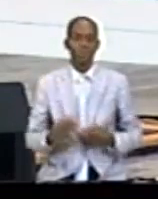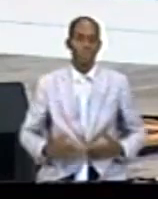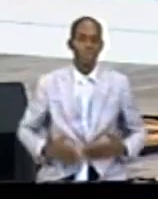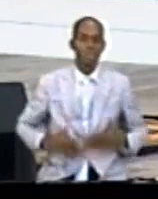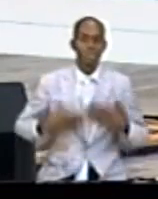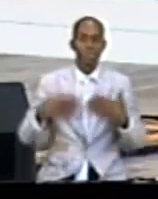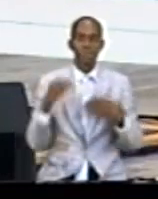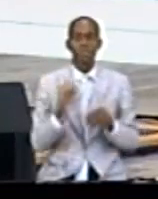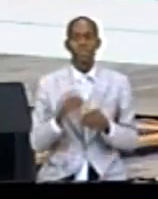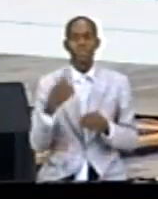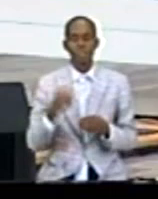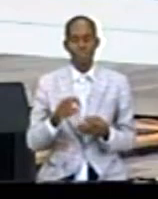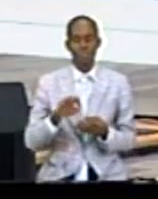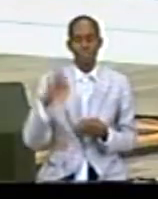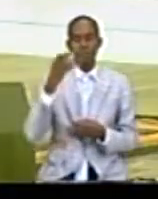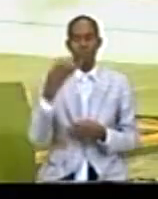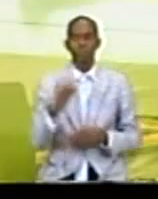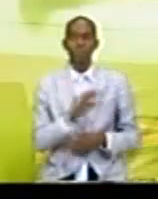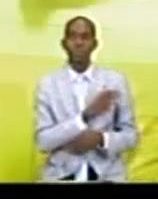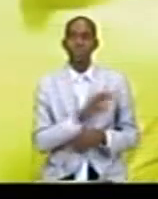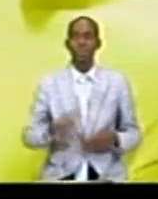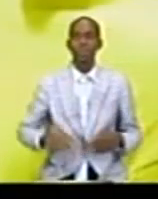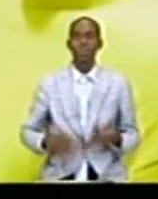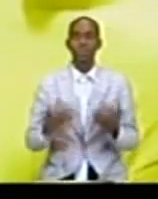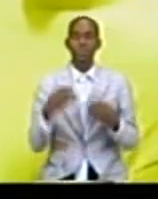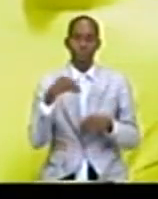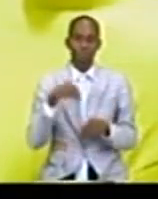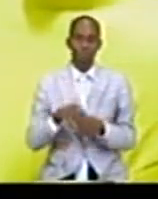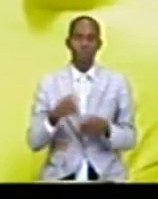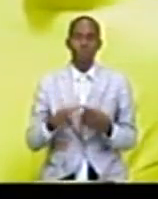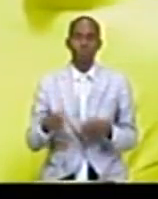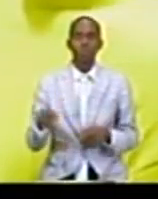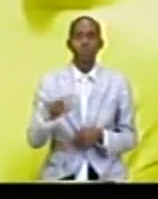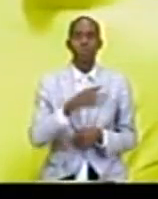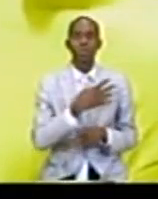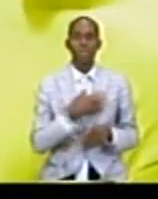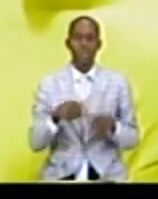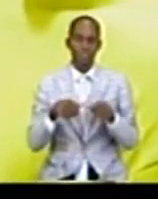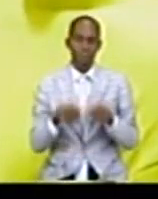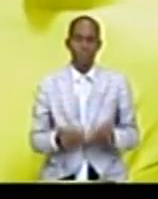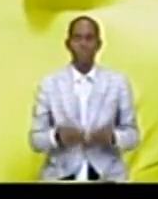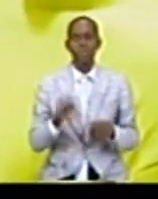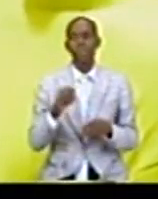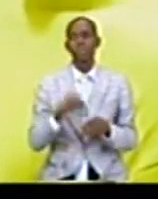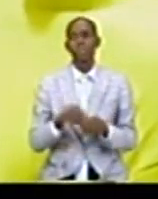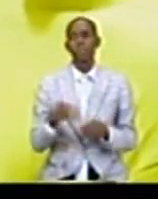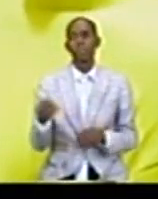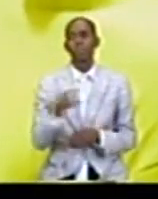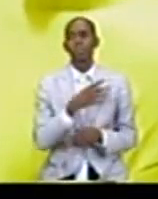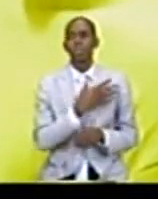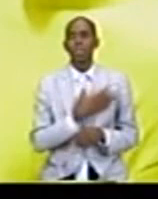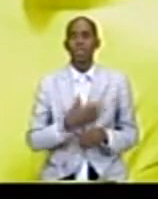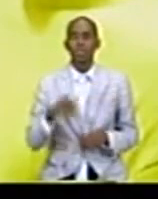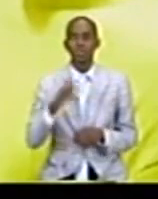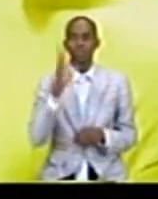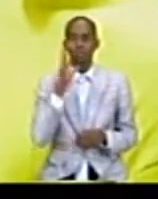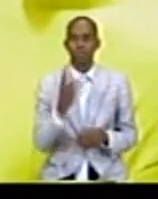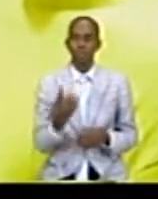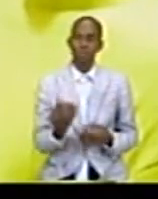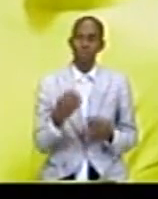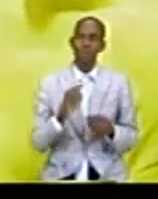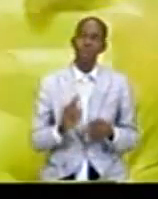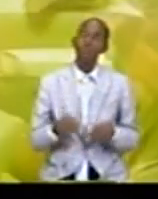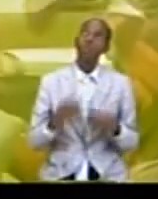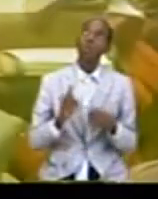the Spirit of Christ comes into you and abides in you, and you come up like an